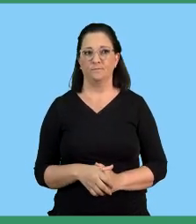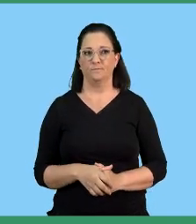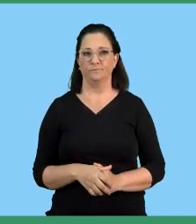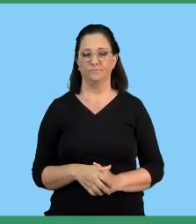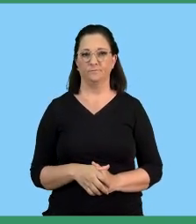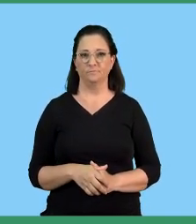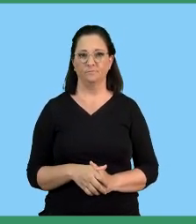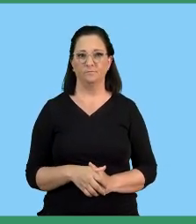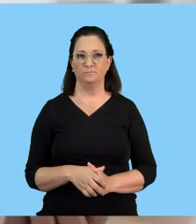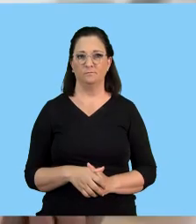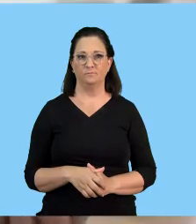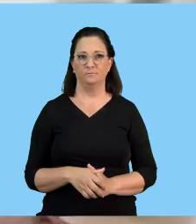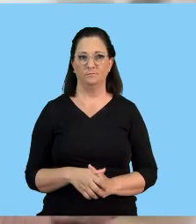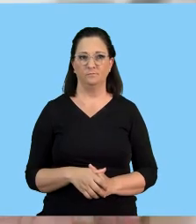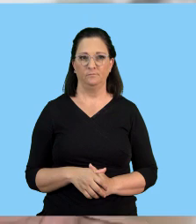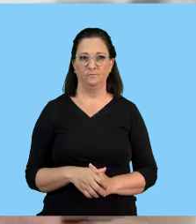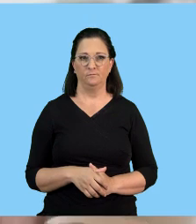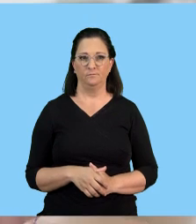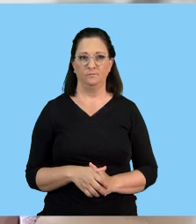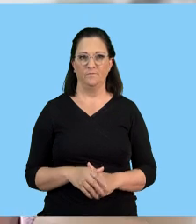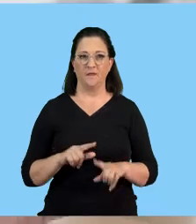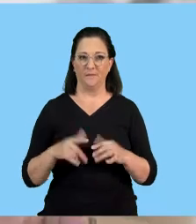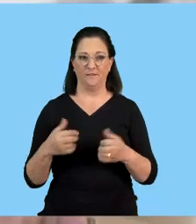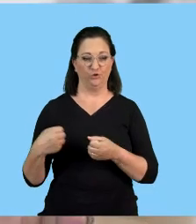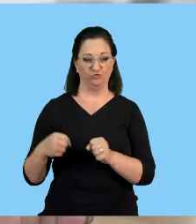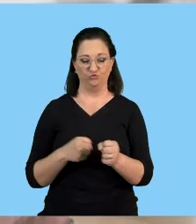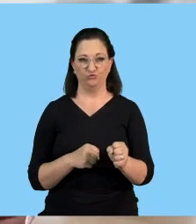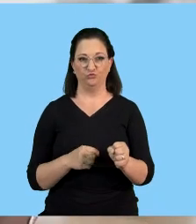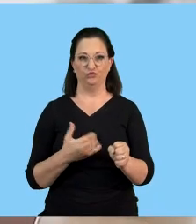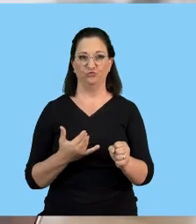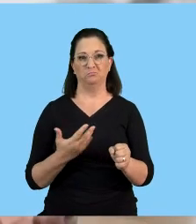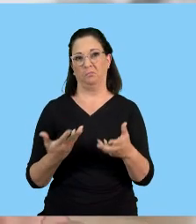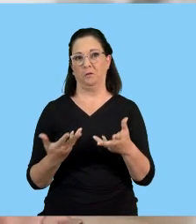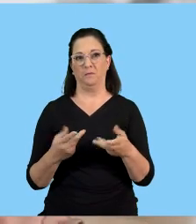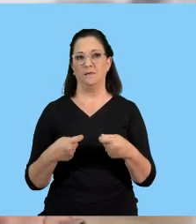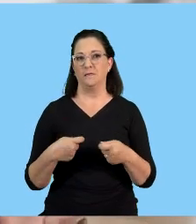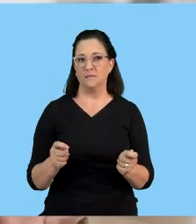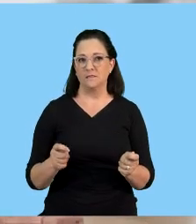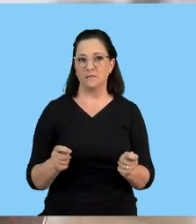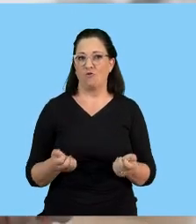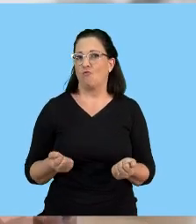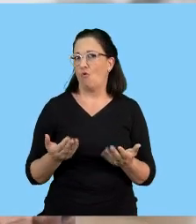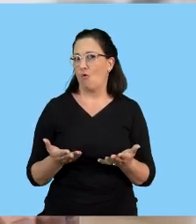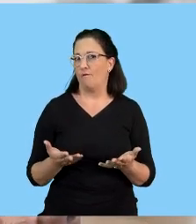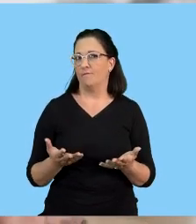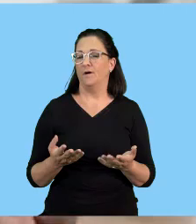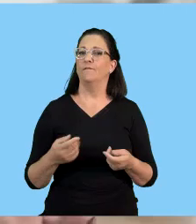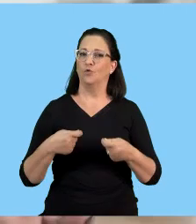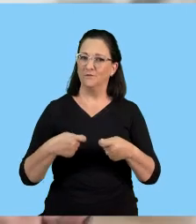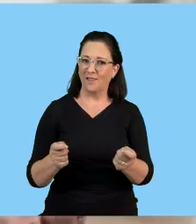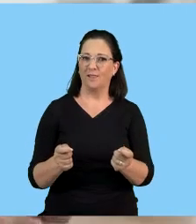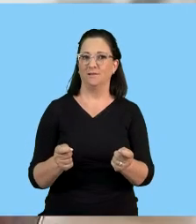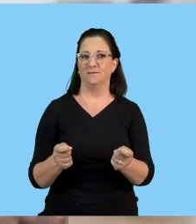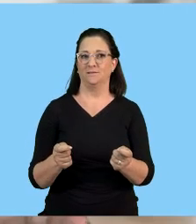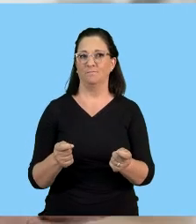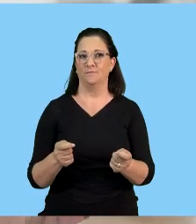the markets are existing. However, we're coming up with a different strategy of selling it through maybe offering maybe those sales type of things,